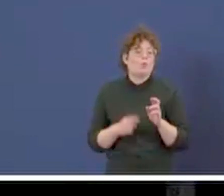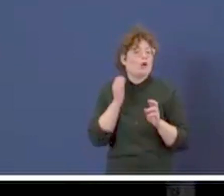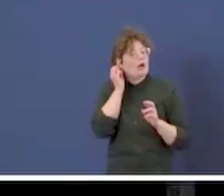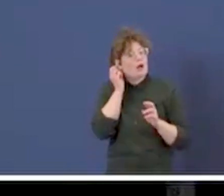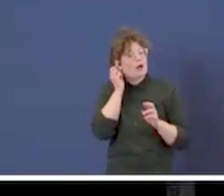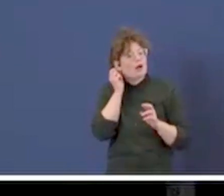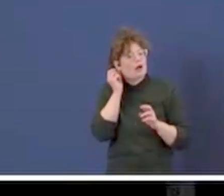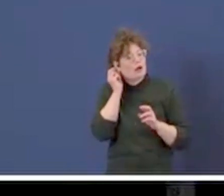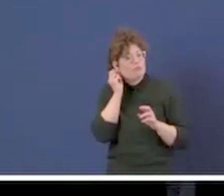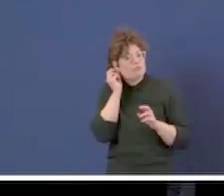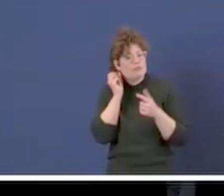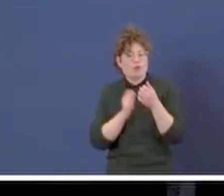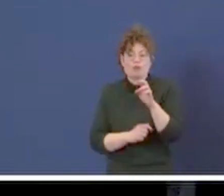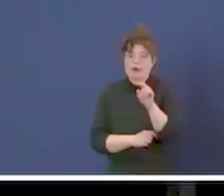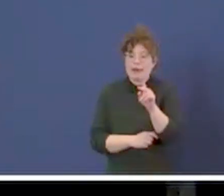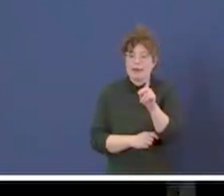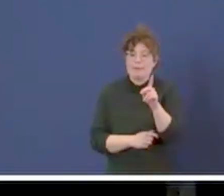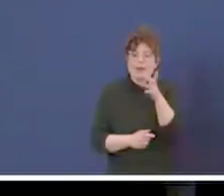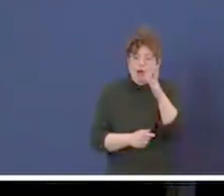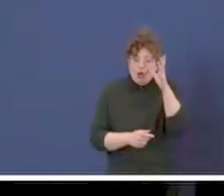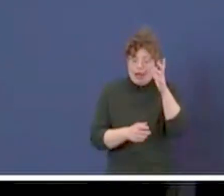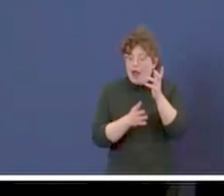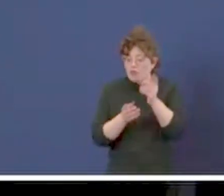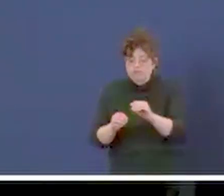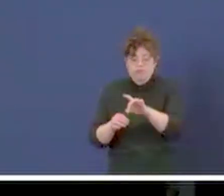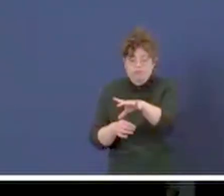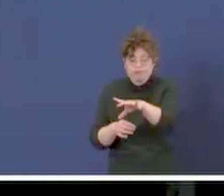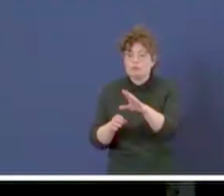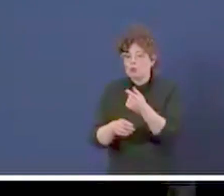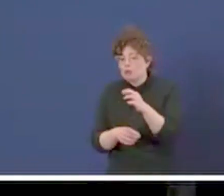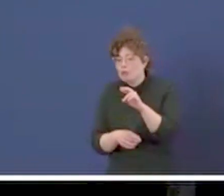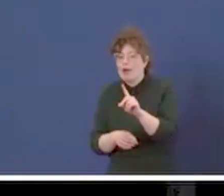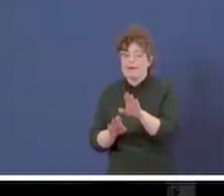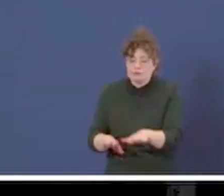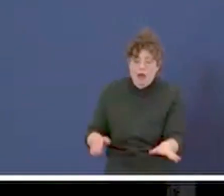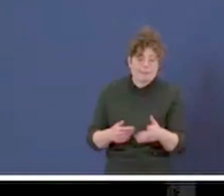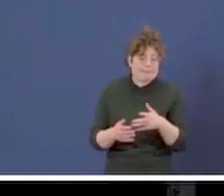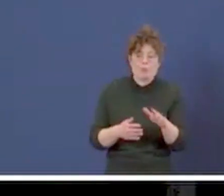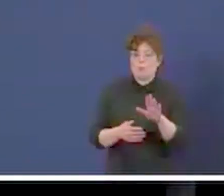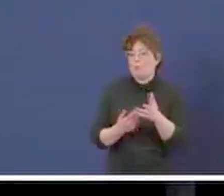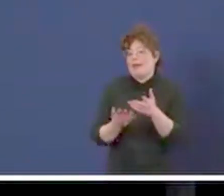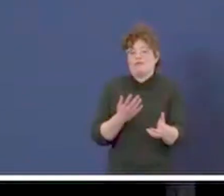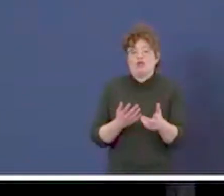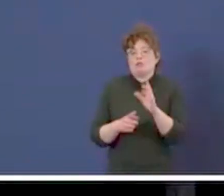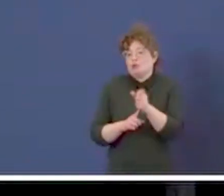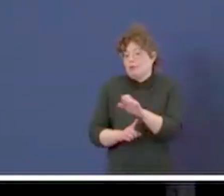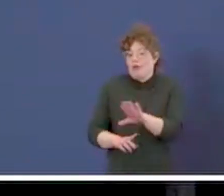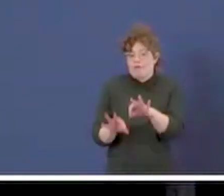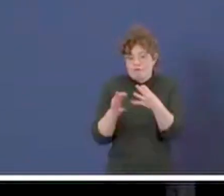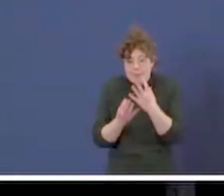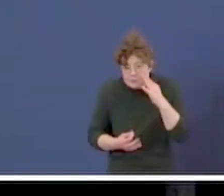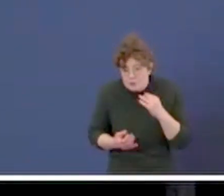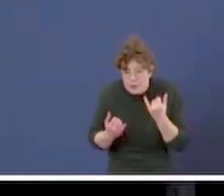or they're a grandparent dropping off their grandchild because of whatever circumstance their family is in.